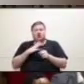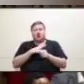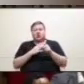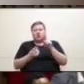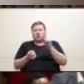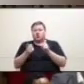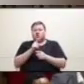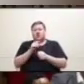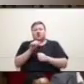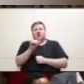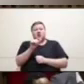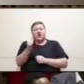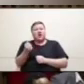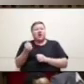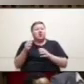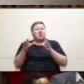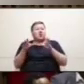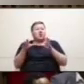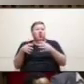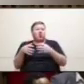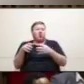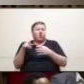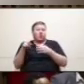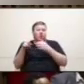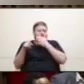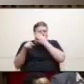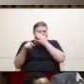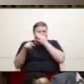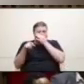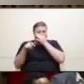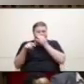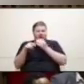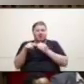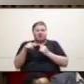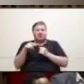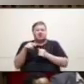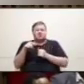group, they placed that court order